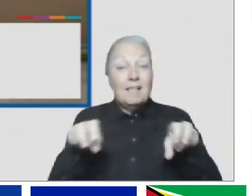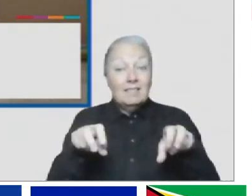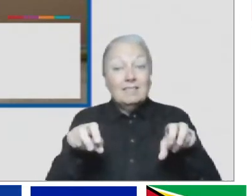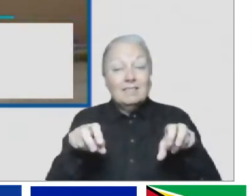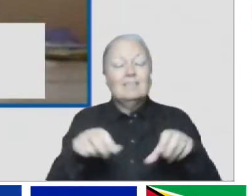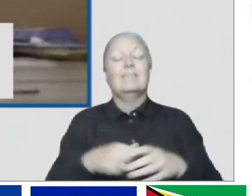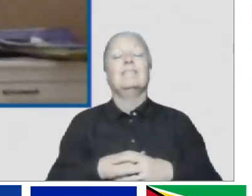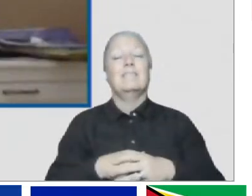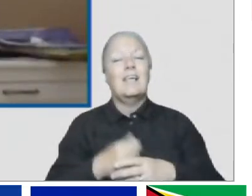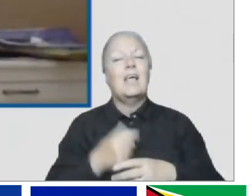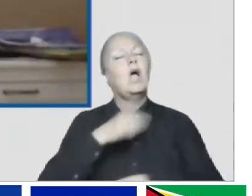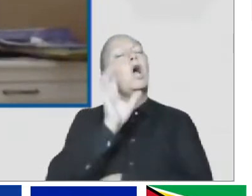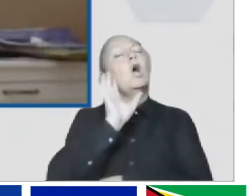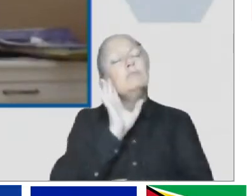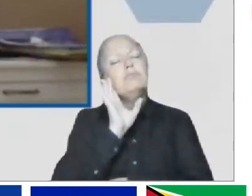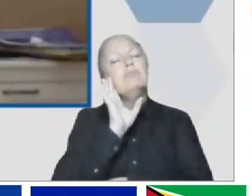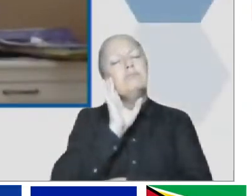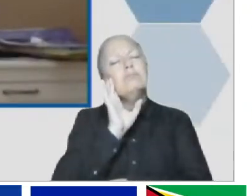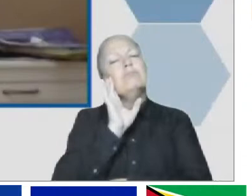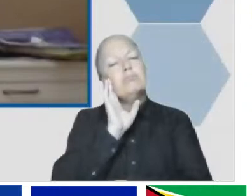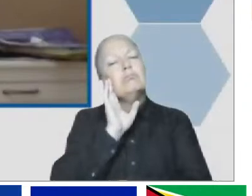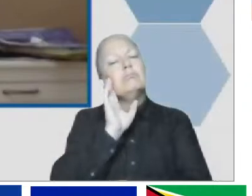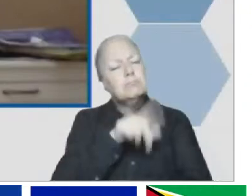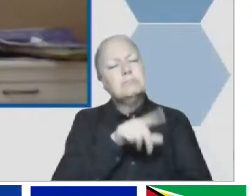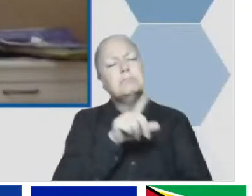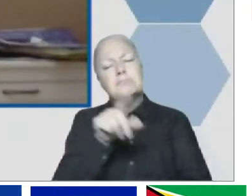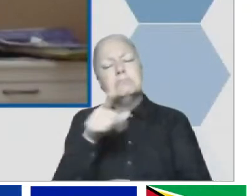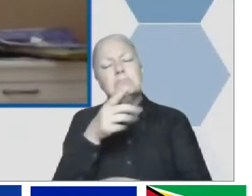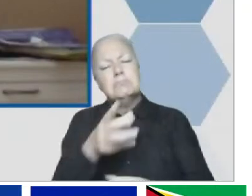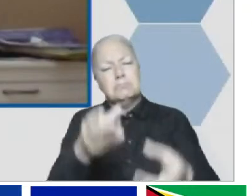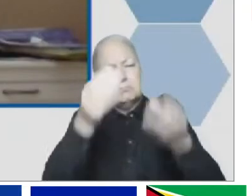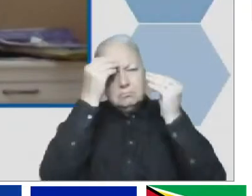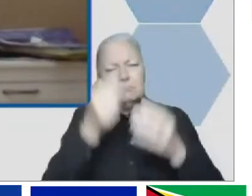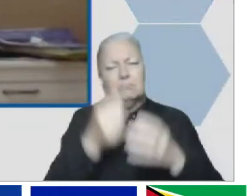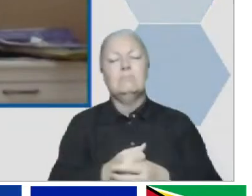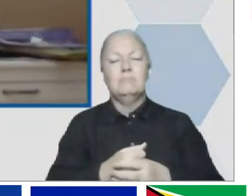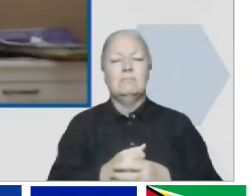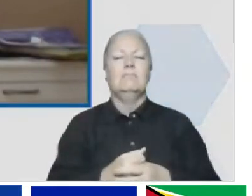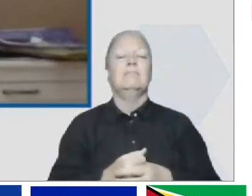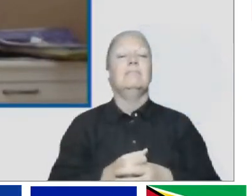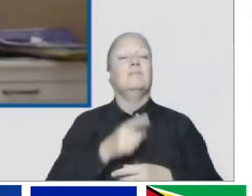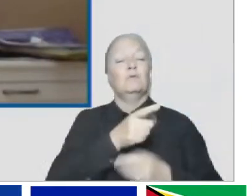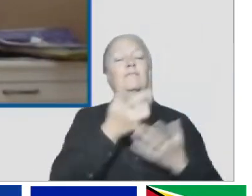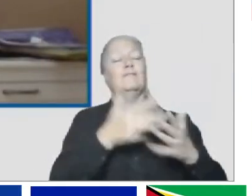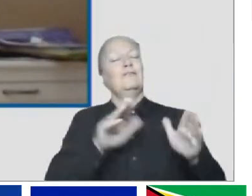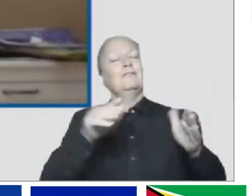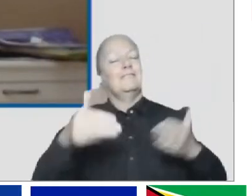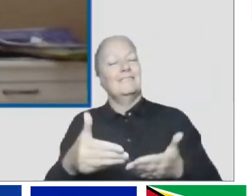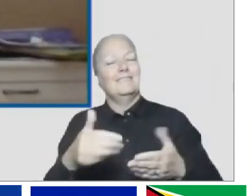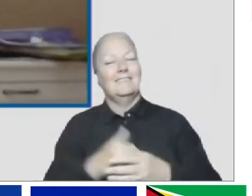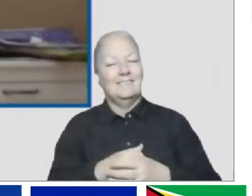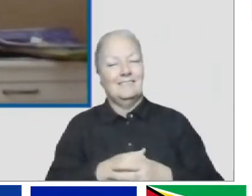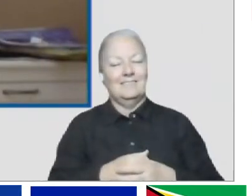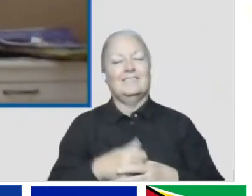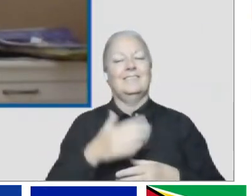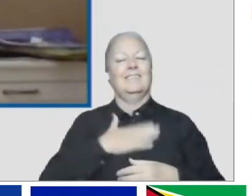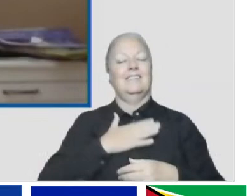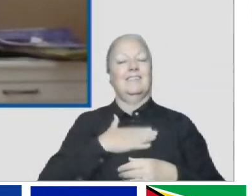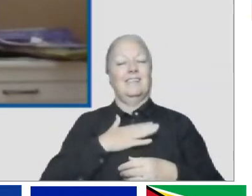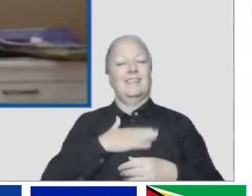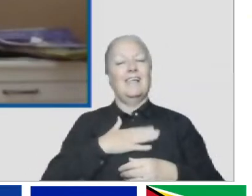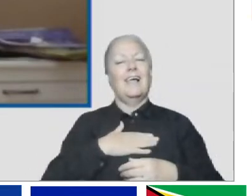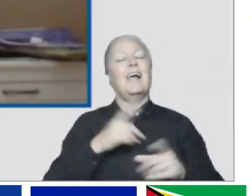you. My name is Vijay Kumar, as Dr. Alan has introduced me. I represent Global Network of Civil Society Organizations. We are a network